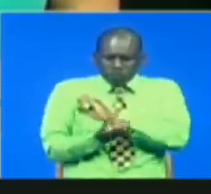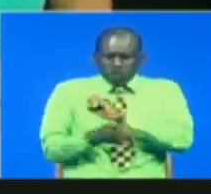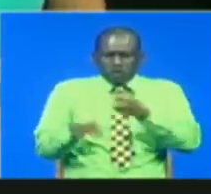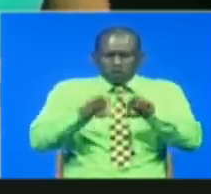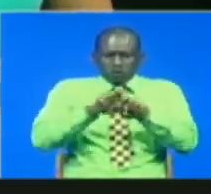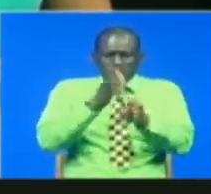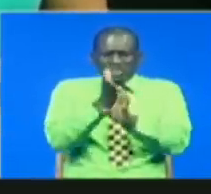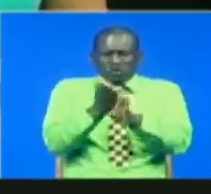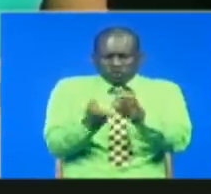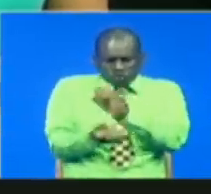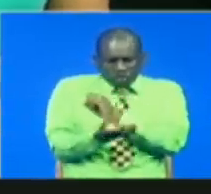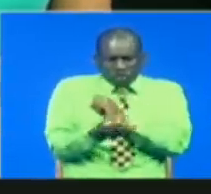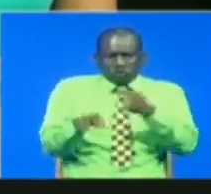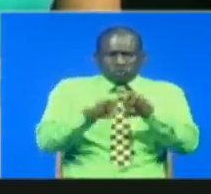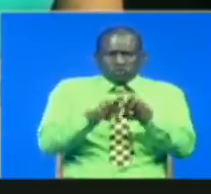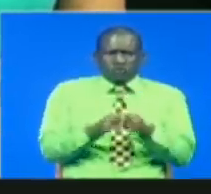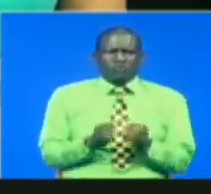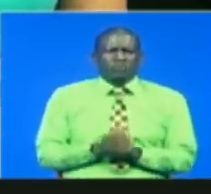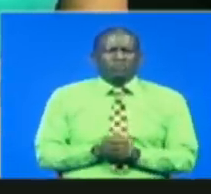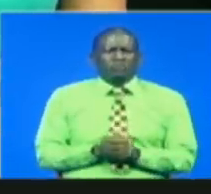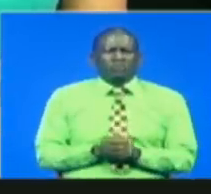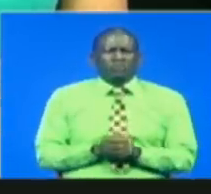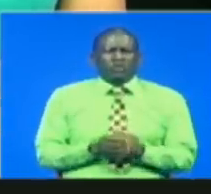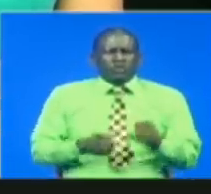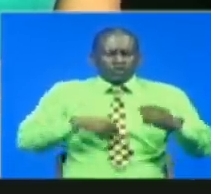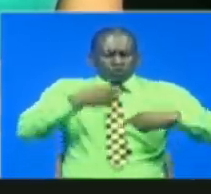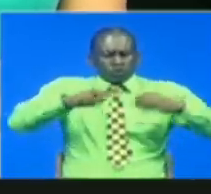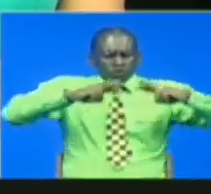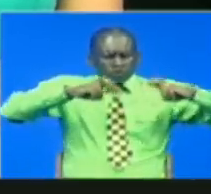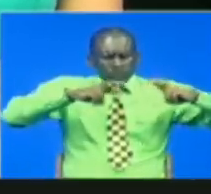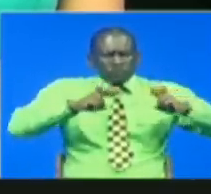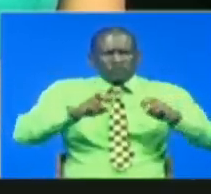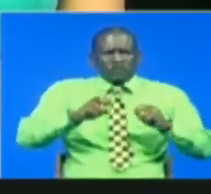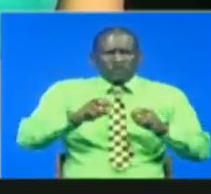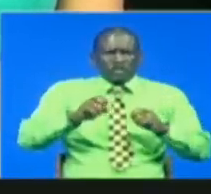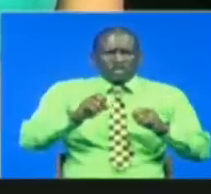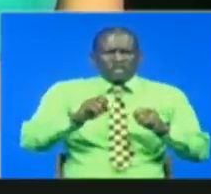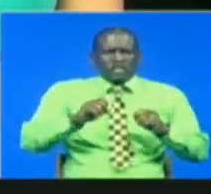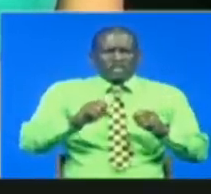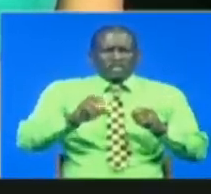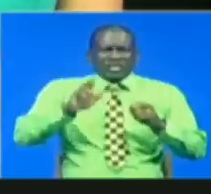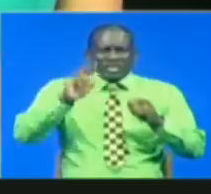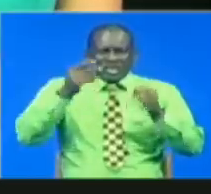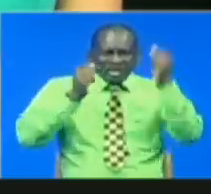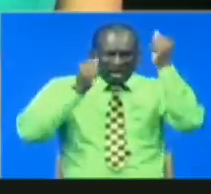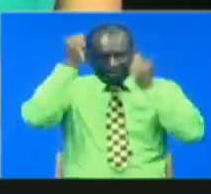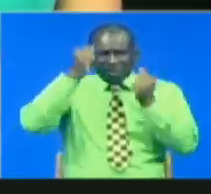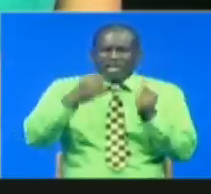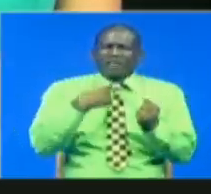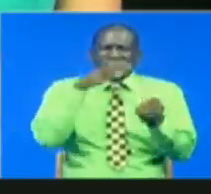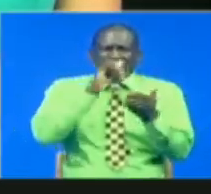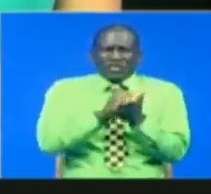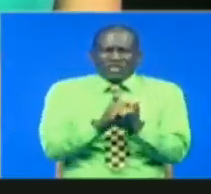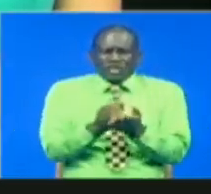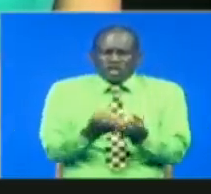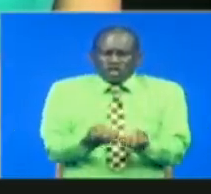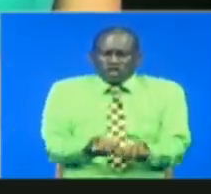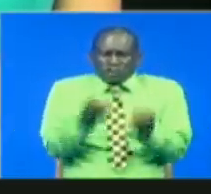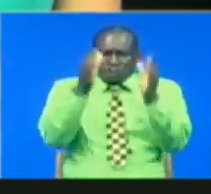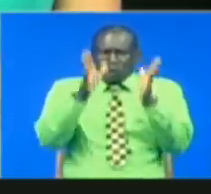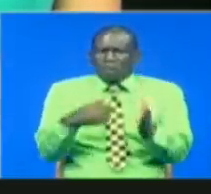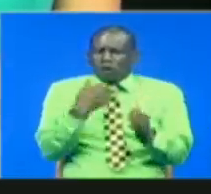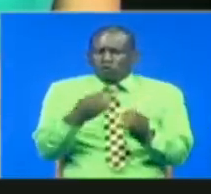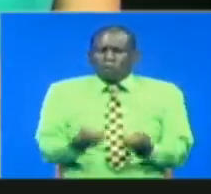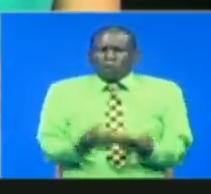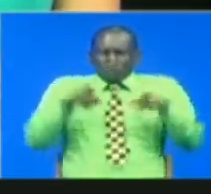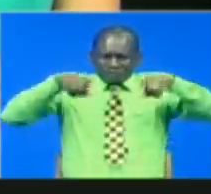very necessary. And on to the ongoing investigations, the Kenya Defense Force has revealed that the suicide bomber who detonated